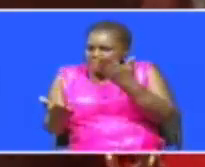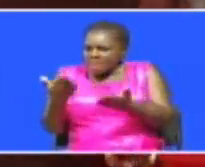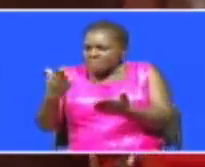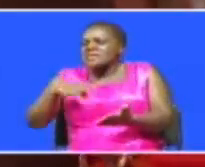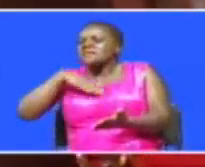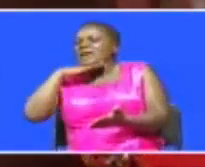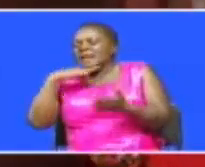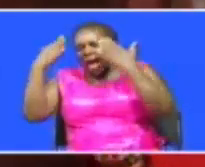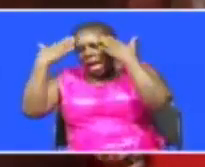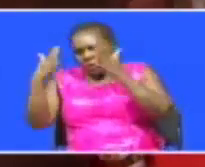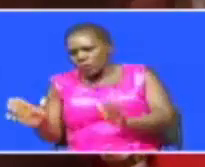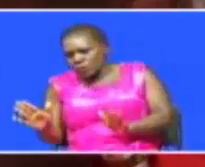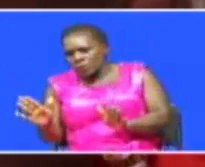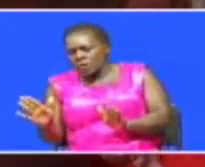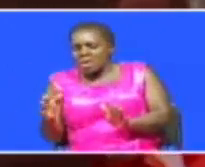maybe she's already dead.